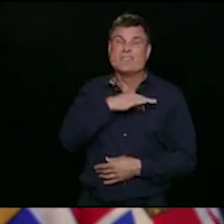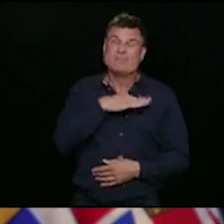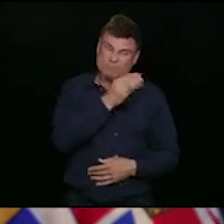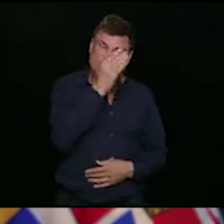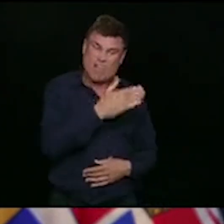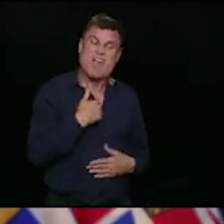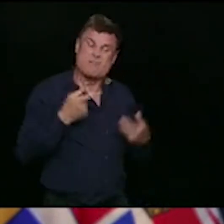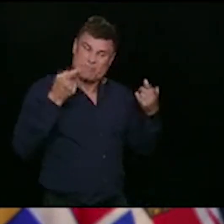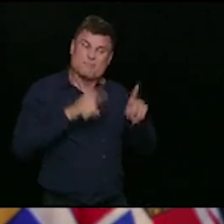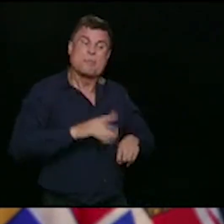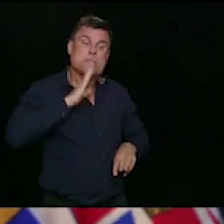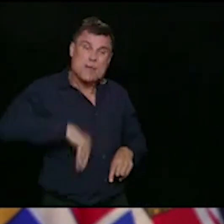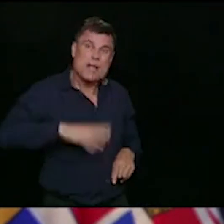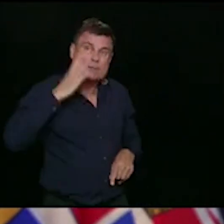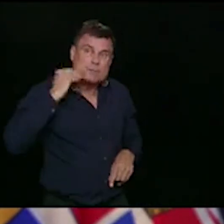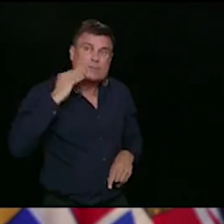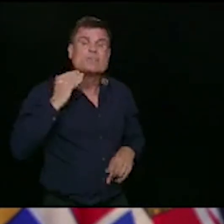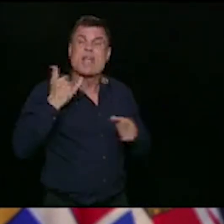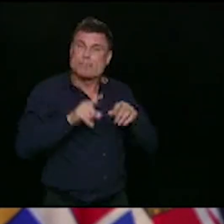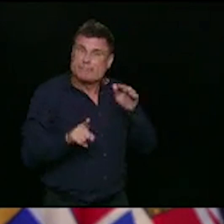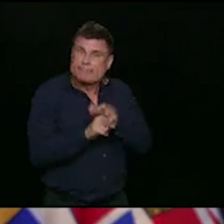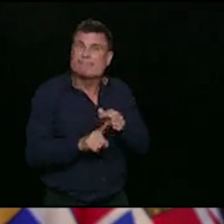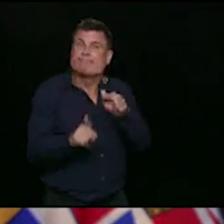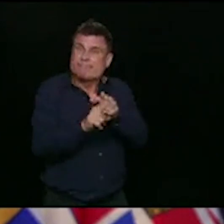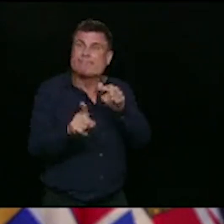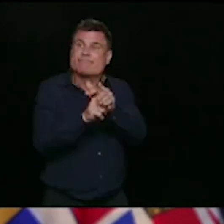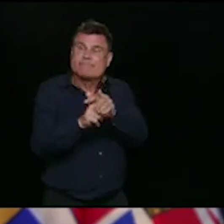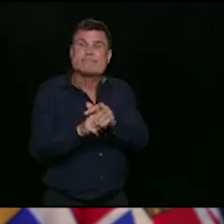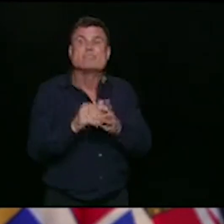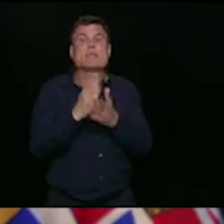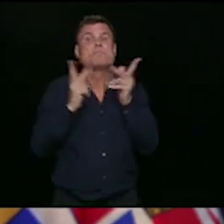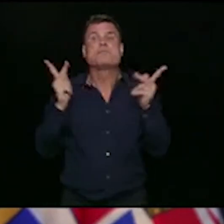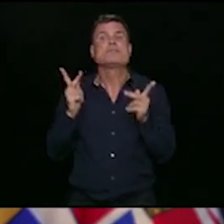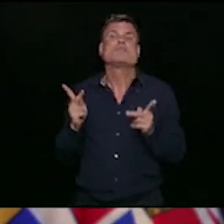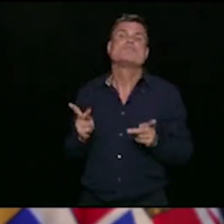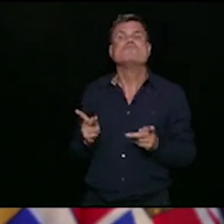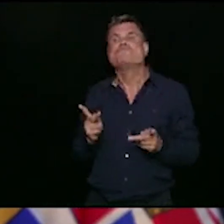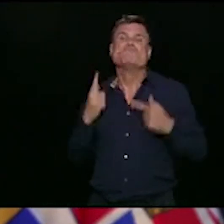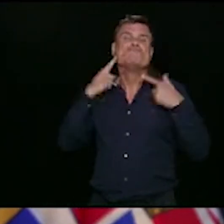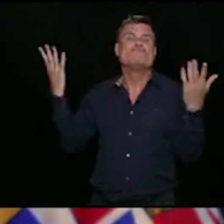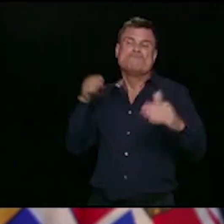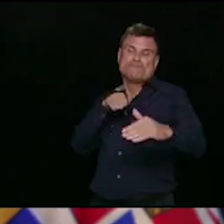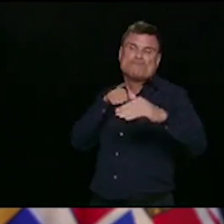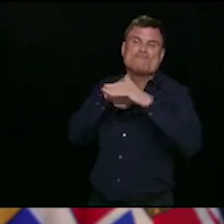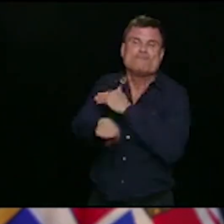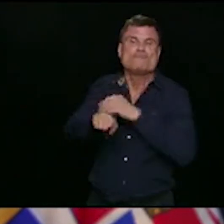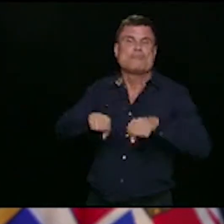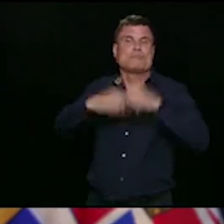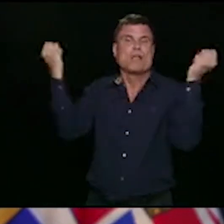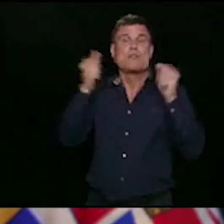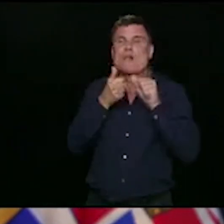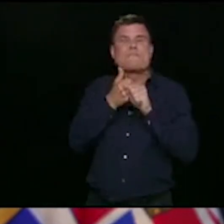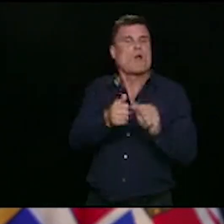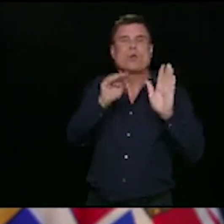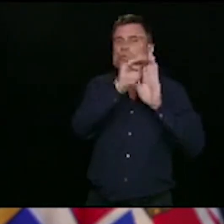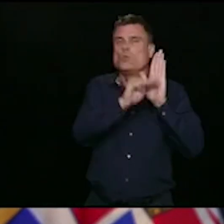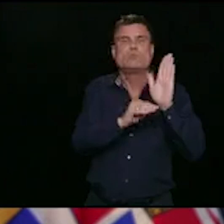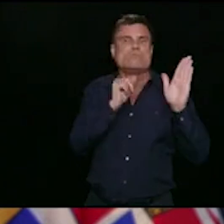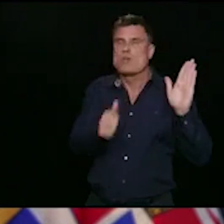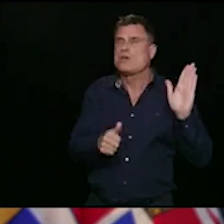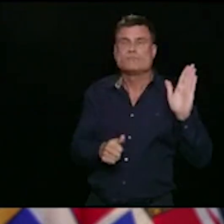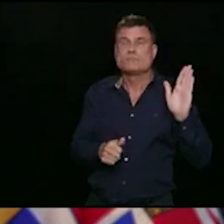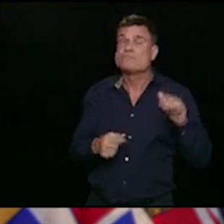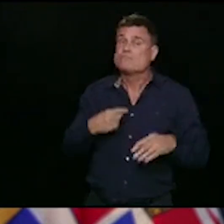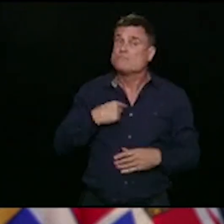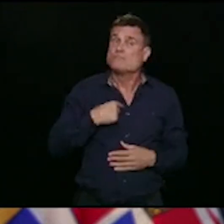that are in there to protect all of us, and we should not be putting staff and people who work in those settings at risk, which is what we